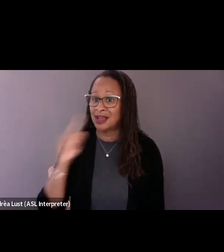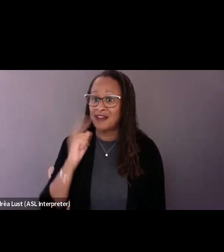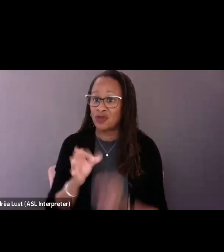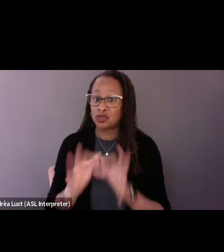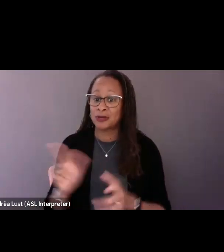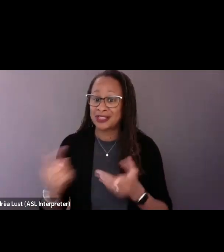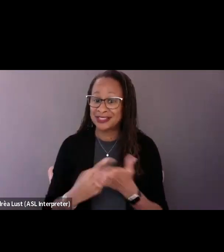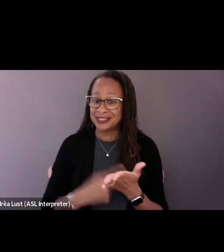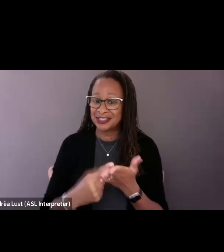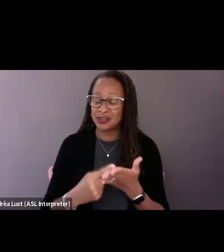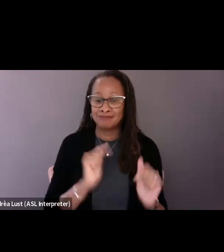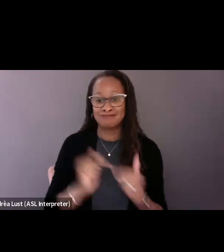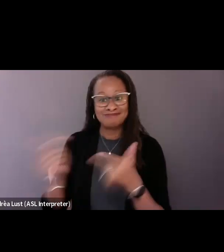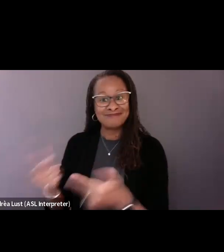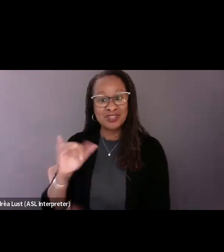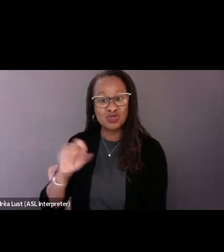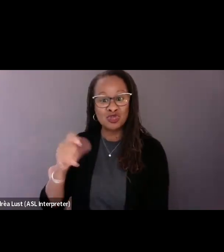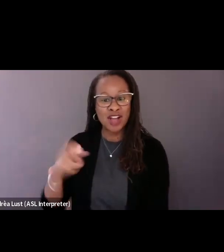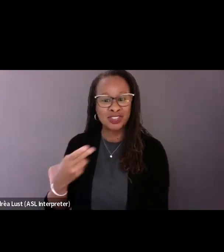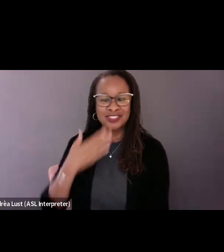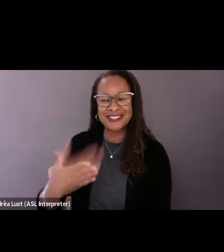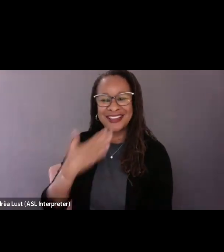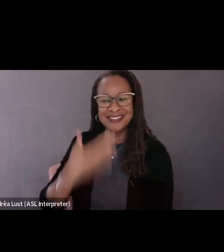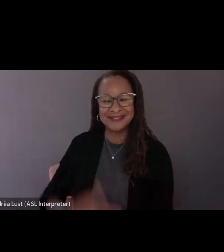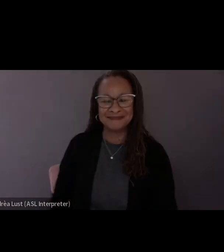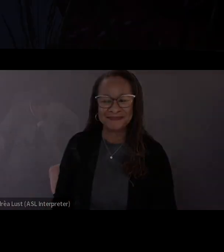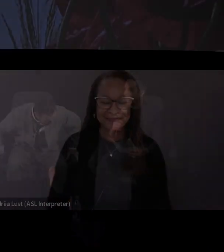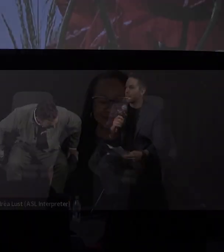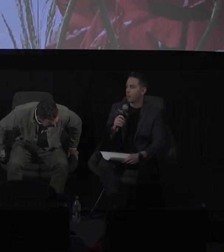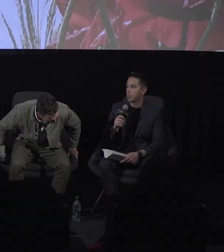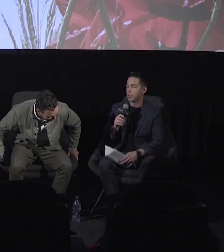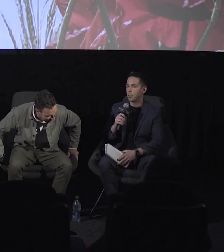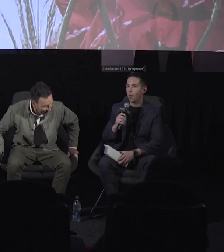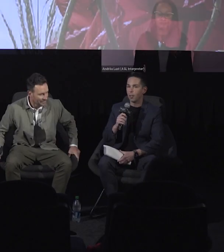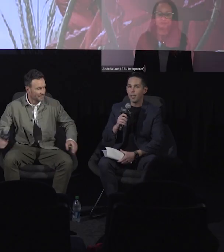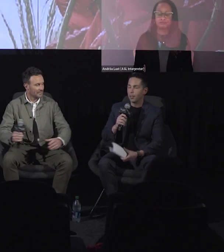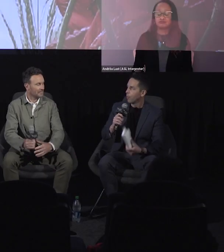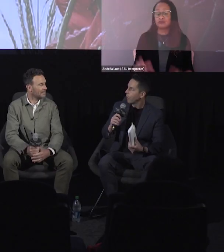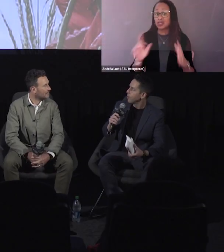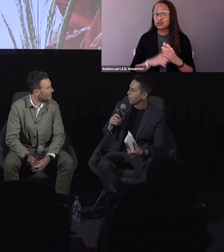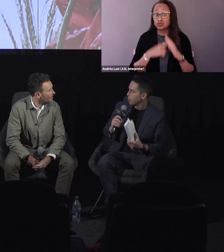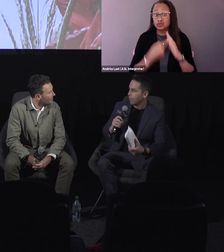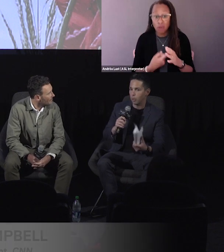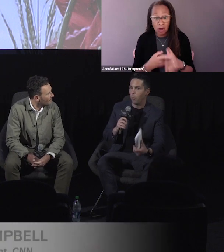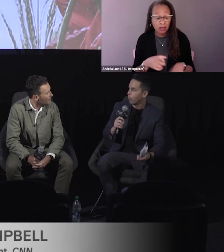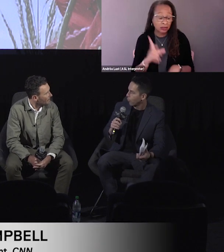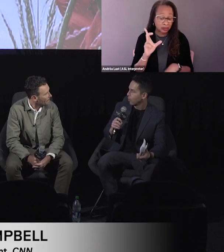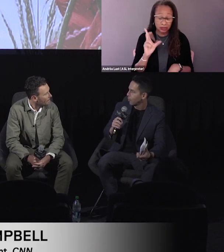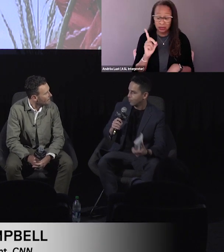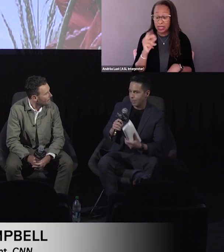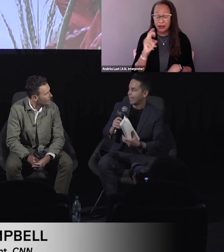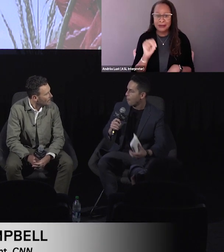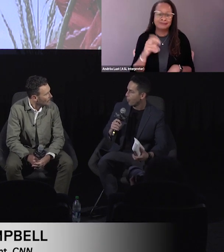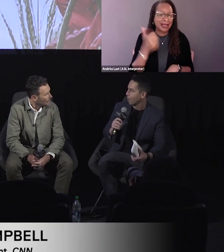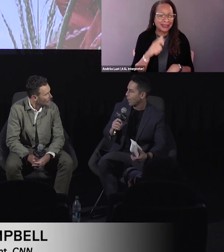that, I'll pass it on to Josh. Thank you. I guess, Darren, just to start, anytime you see an incredible